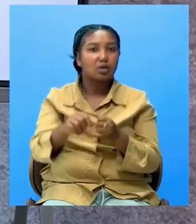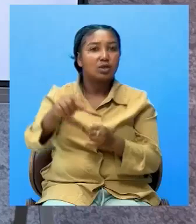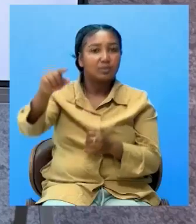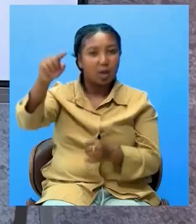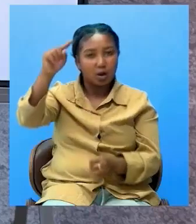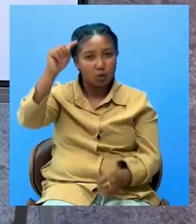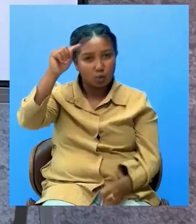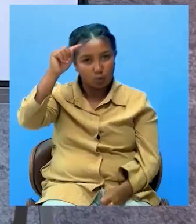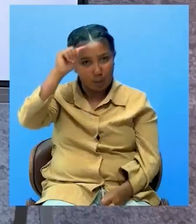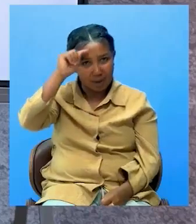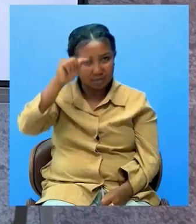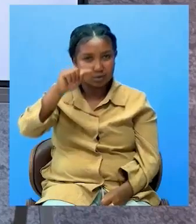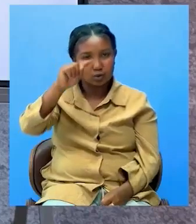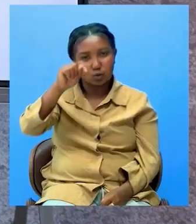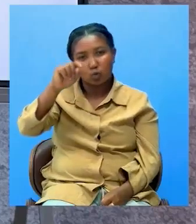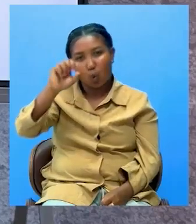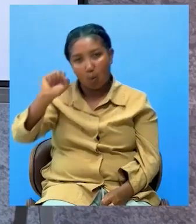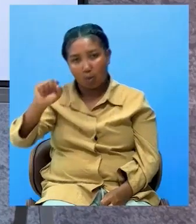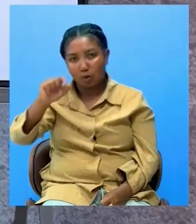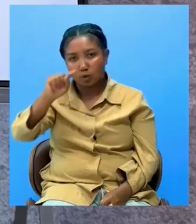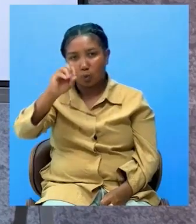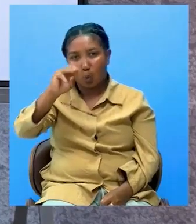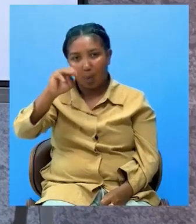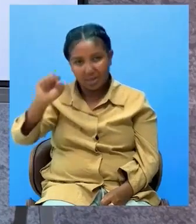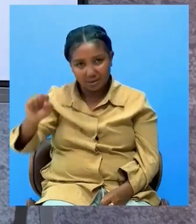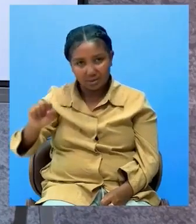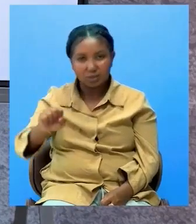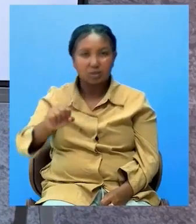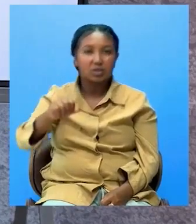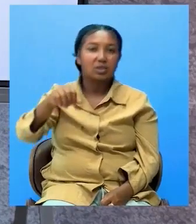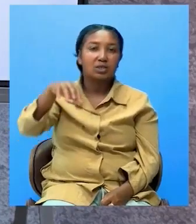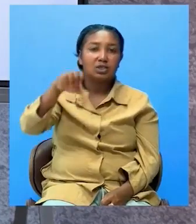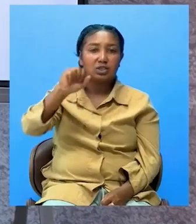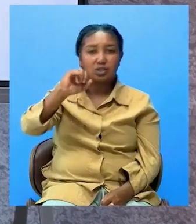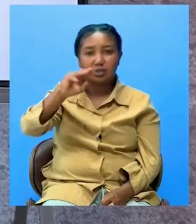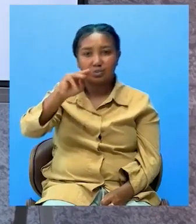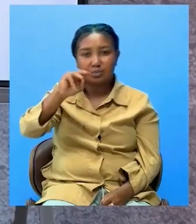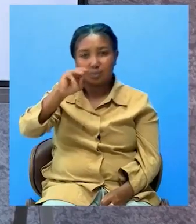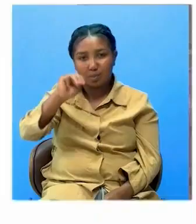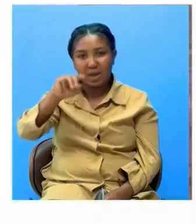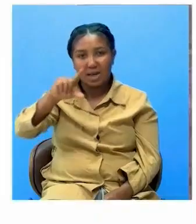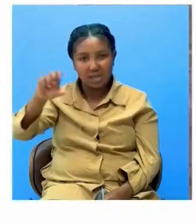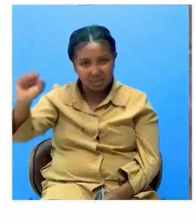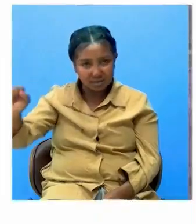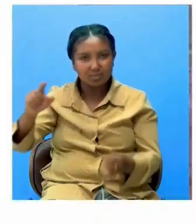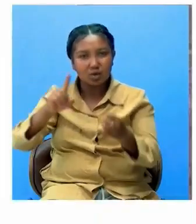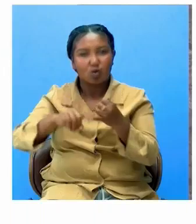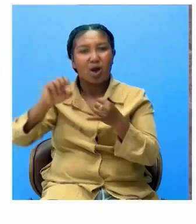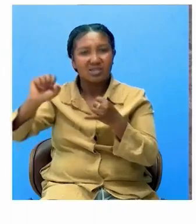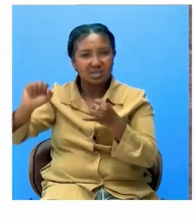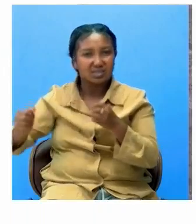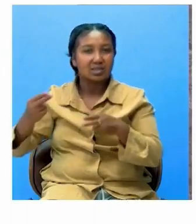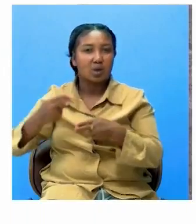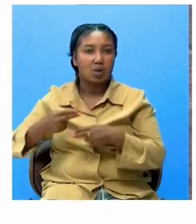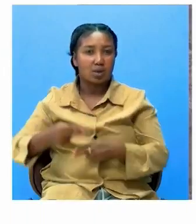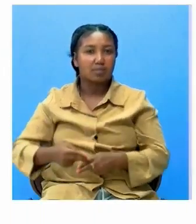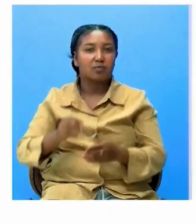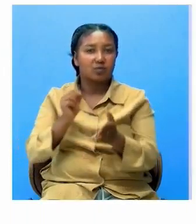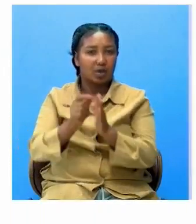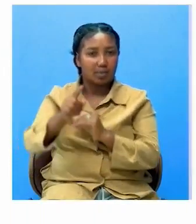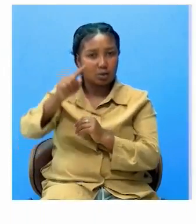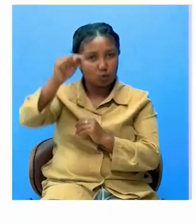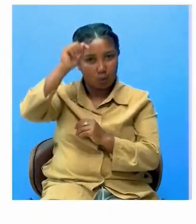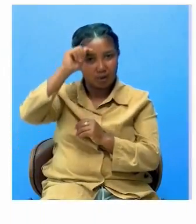Thomas, Shimalis, and someone else? What could we do? For example, Thomas